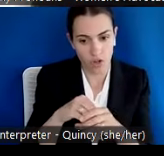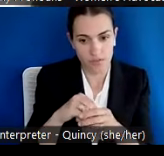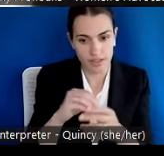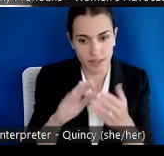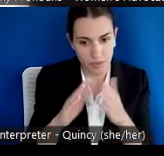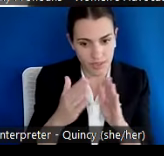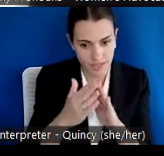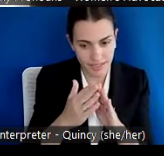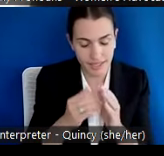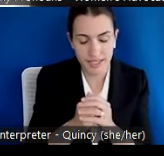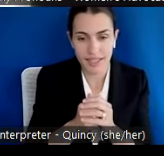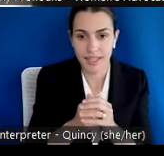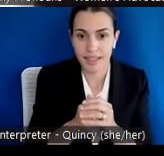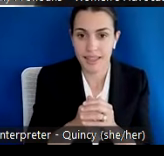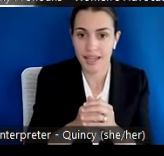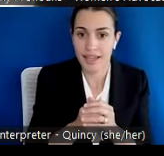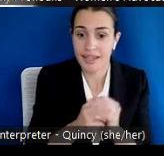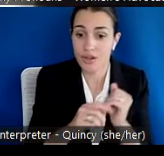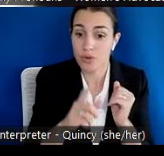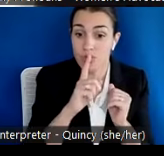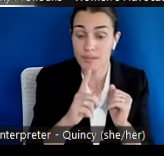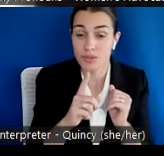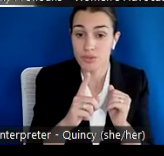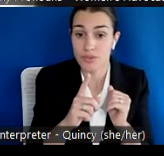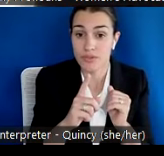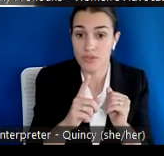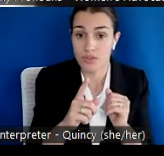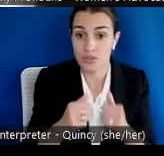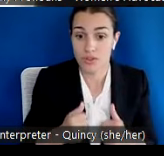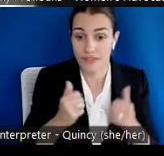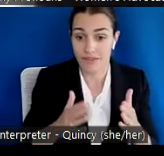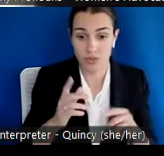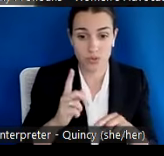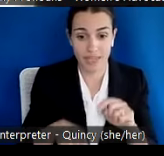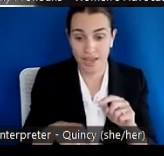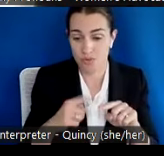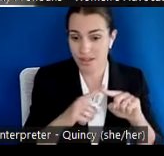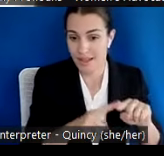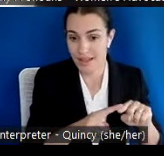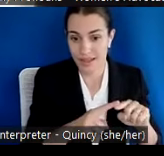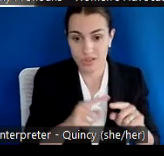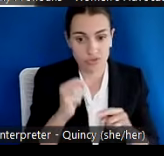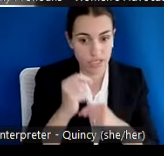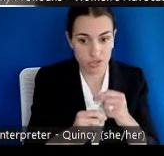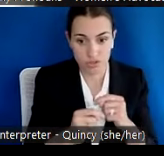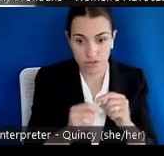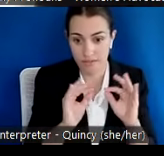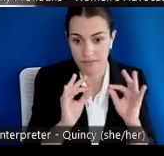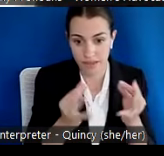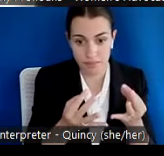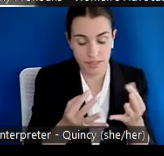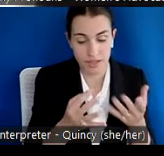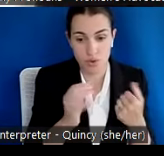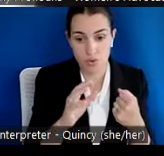be especially true for survivors who may not be able to rely on traditional support systems such as family members or their faith community.